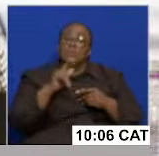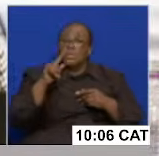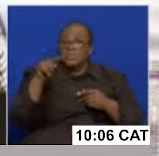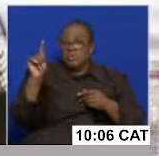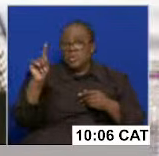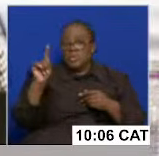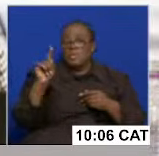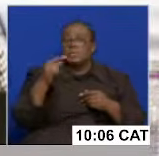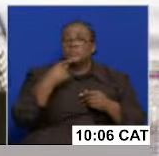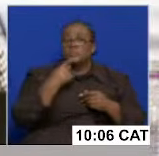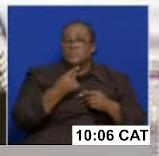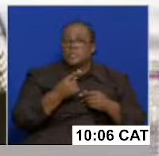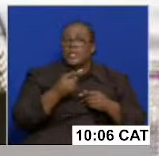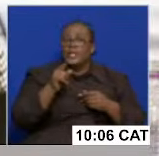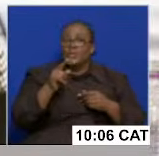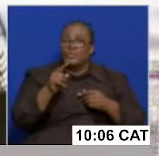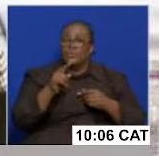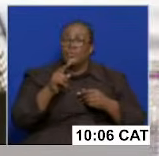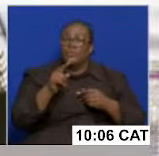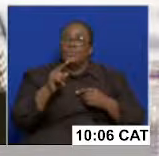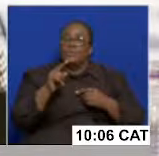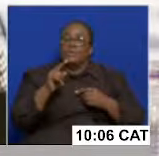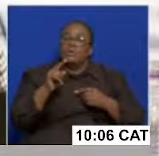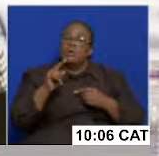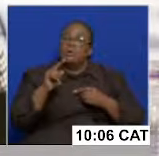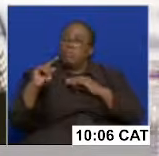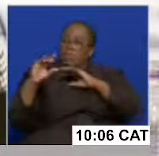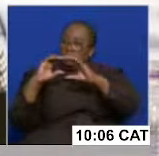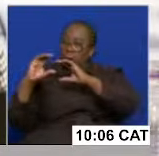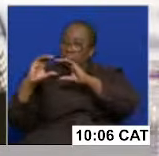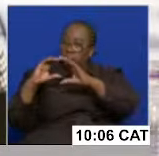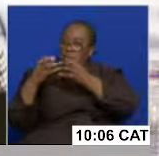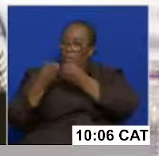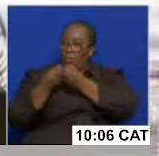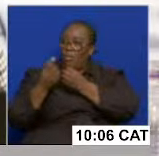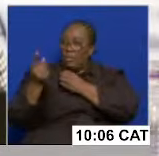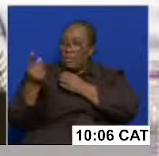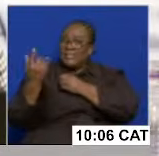Mr. Django, he was still interested in getting the stones, as you put it?